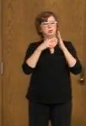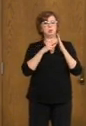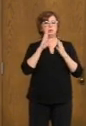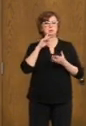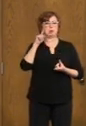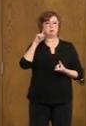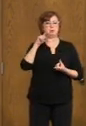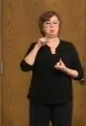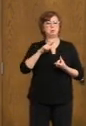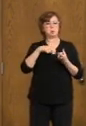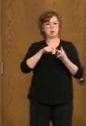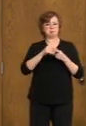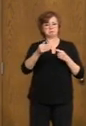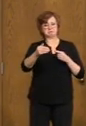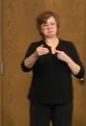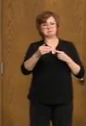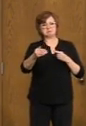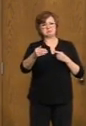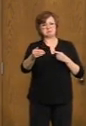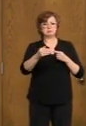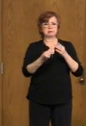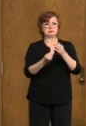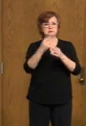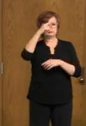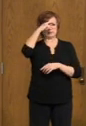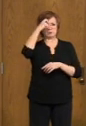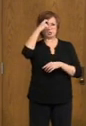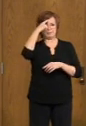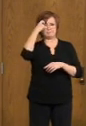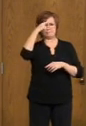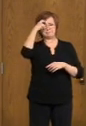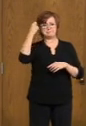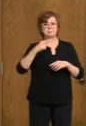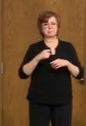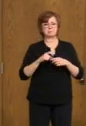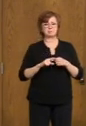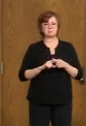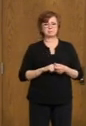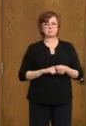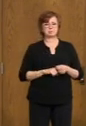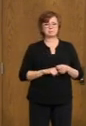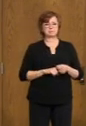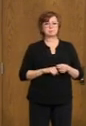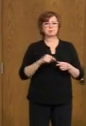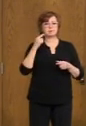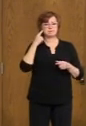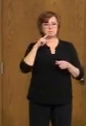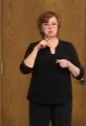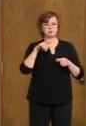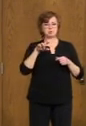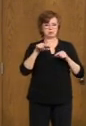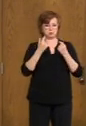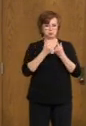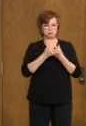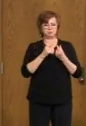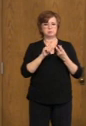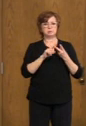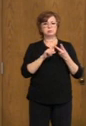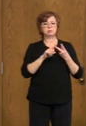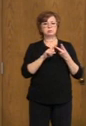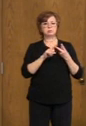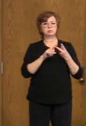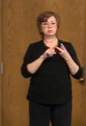that right now, obviously, there's low vaccine amount, high demand, especially for the most vulnerable. I think once we have large amounts